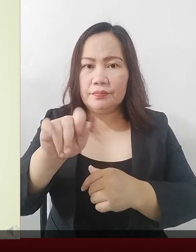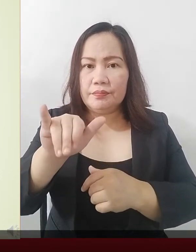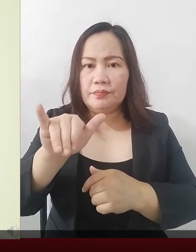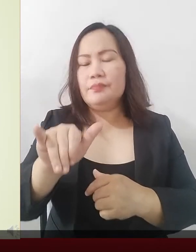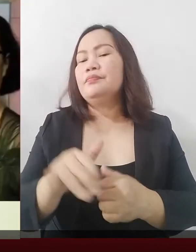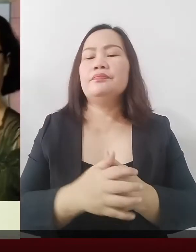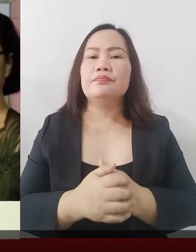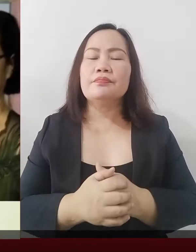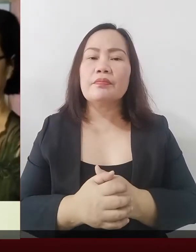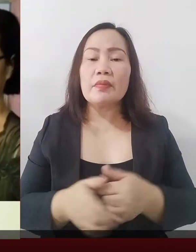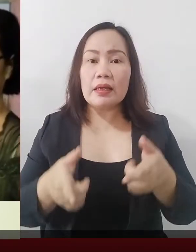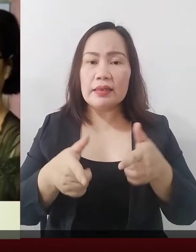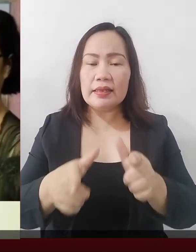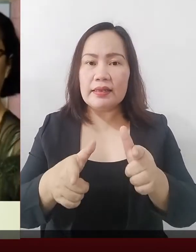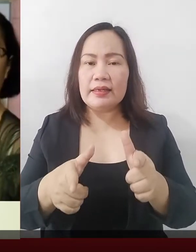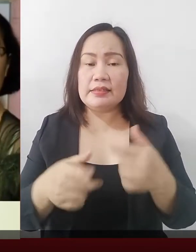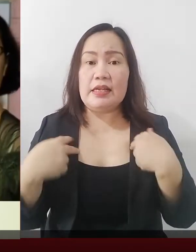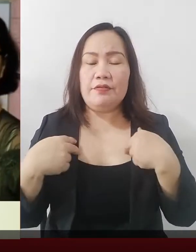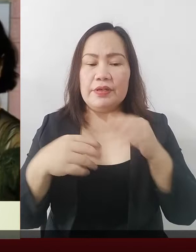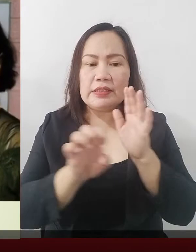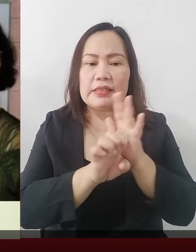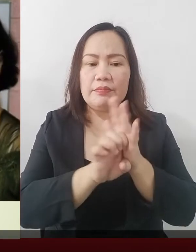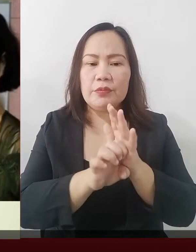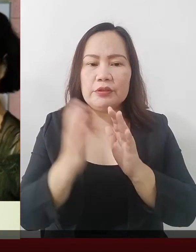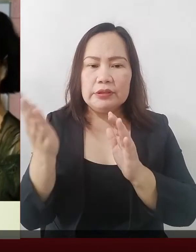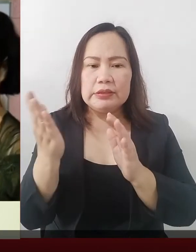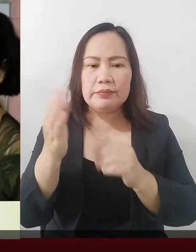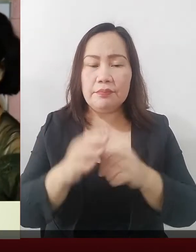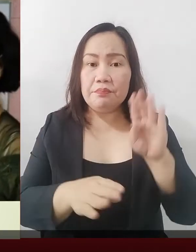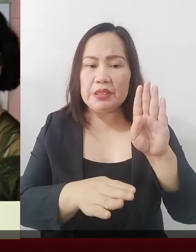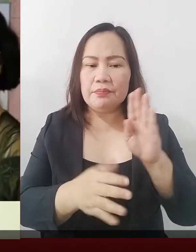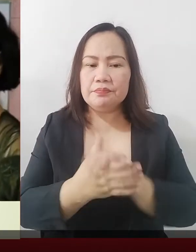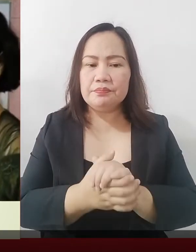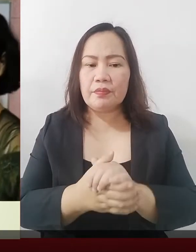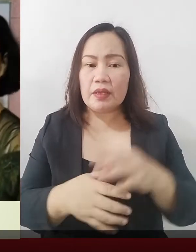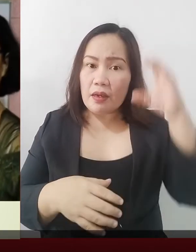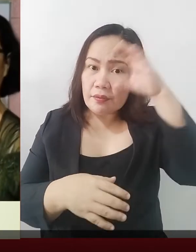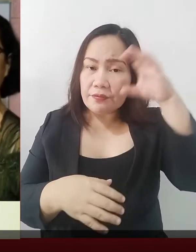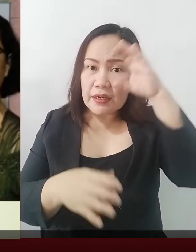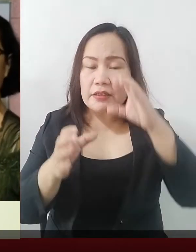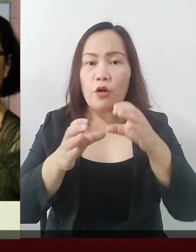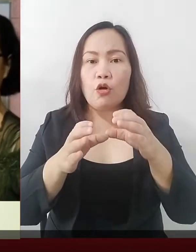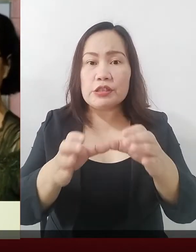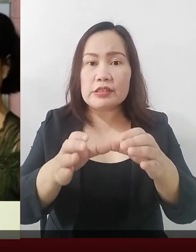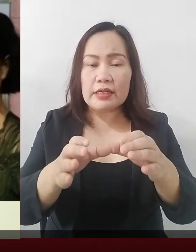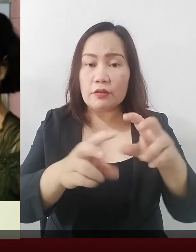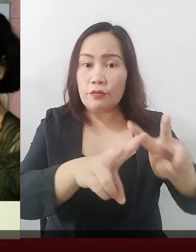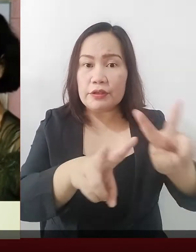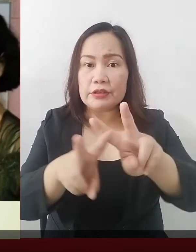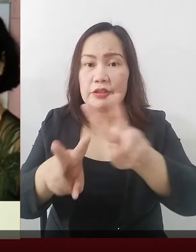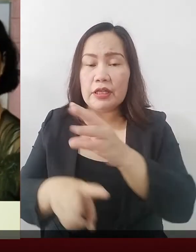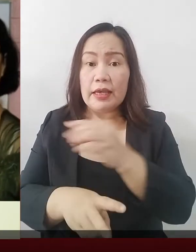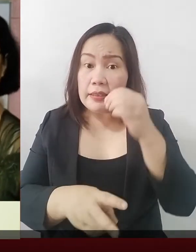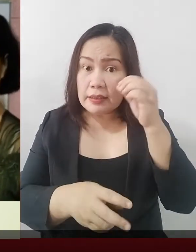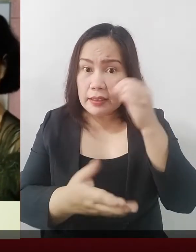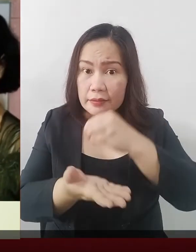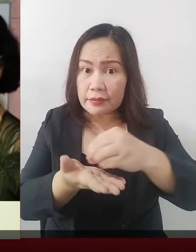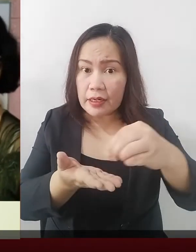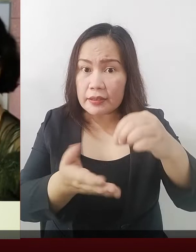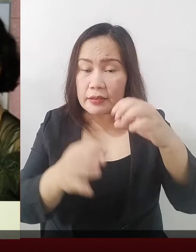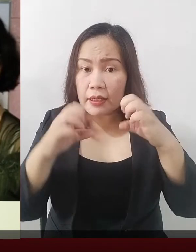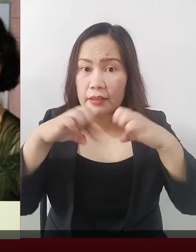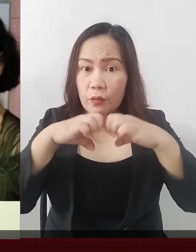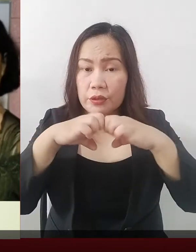Let's take up example B. Find the constant of variation and write